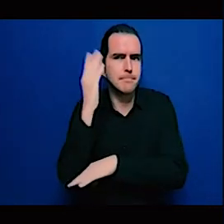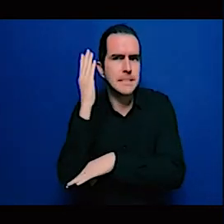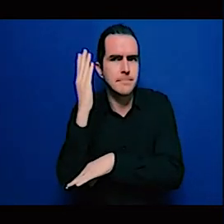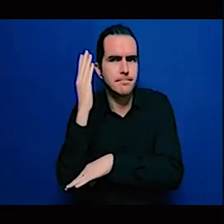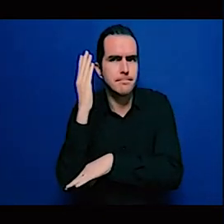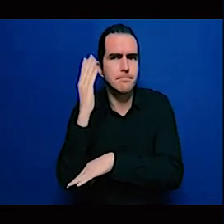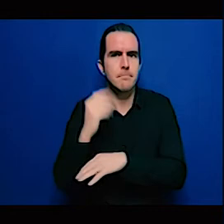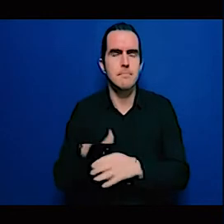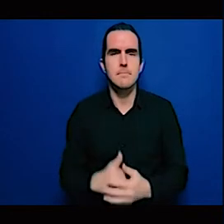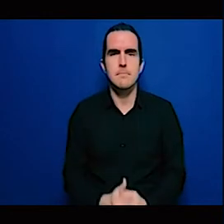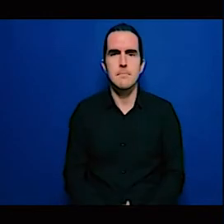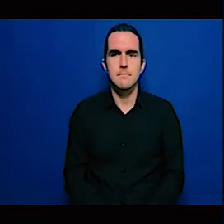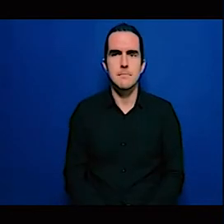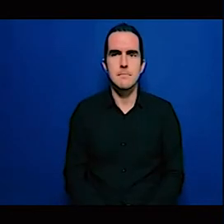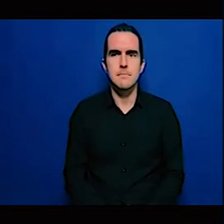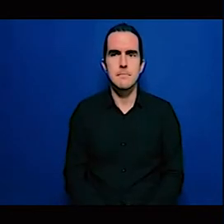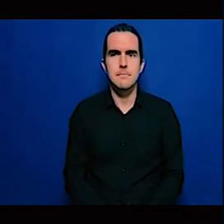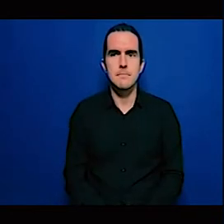we